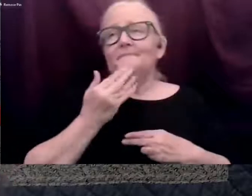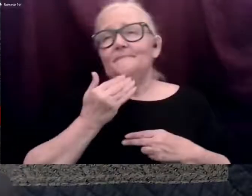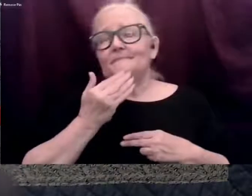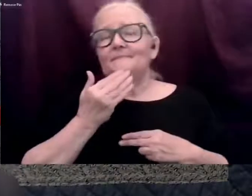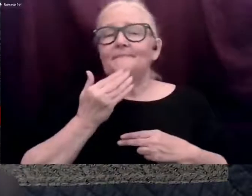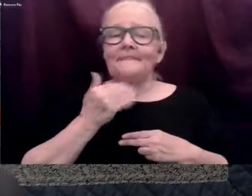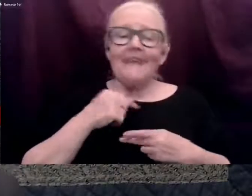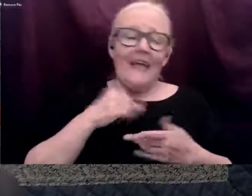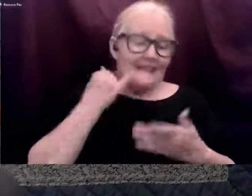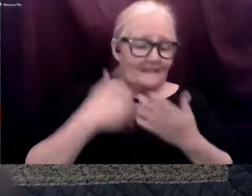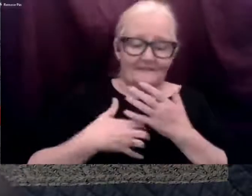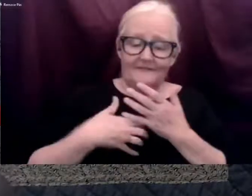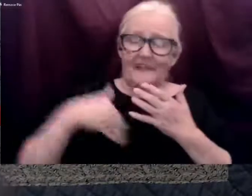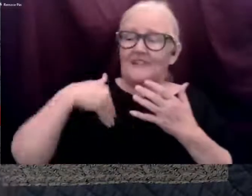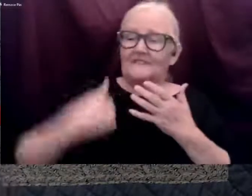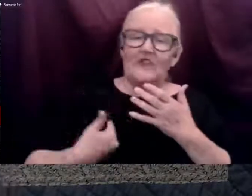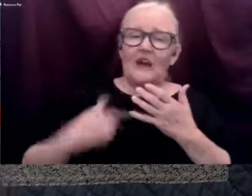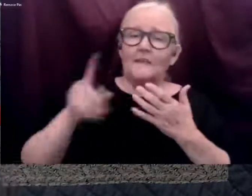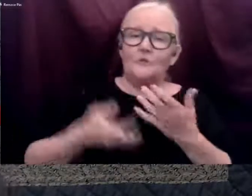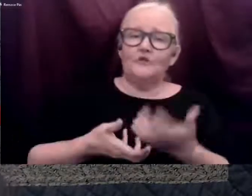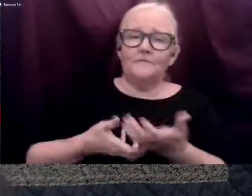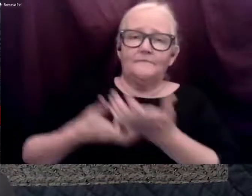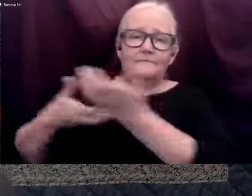while I was preaching.